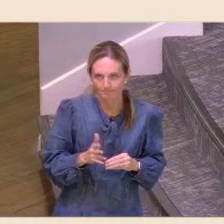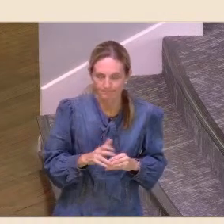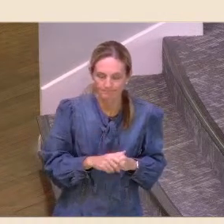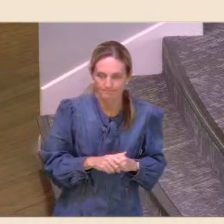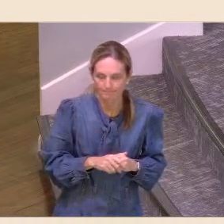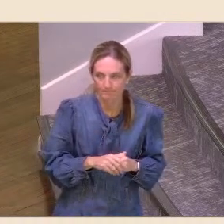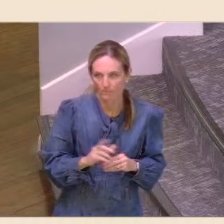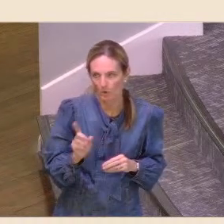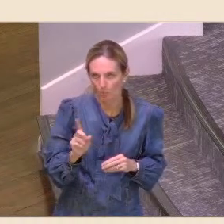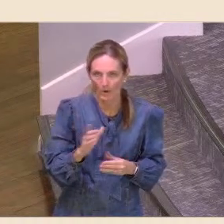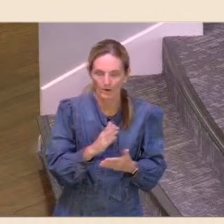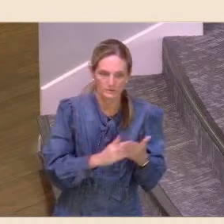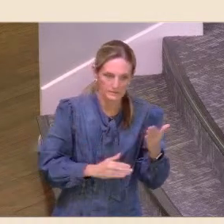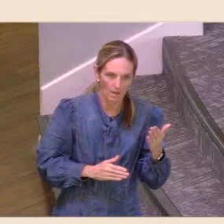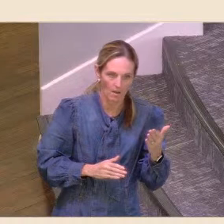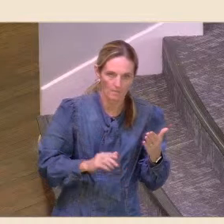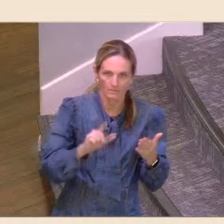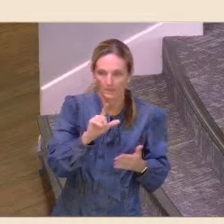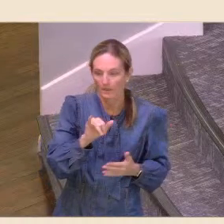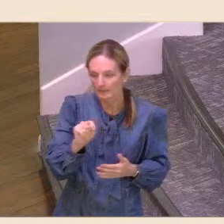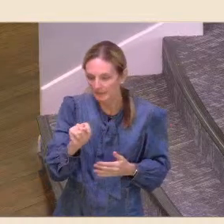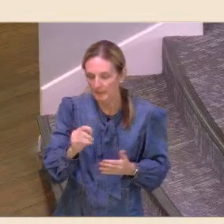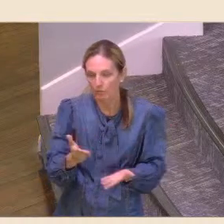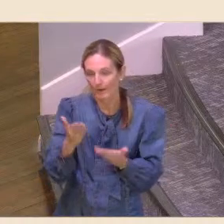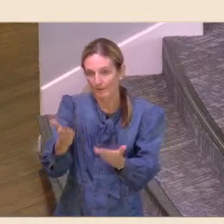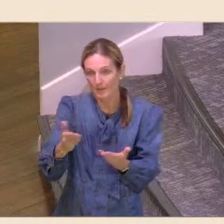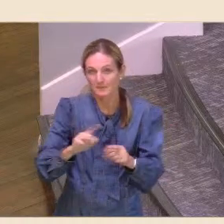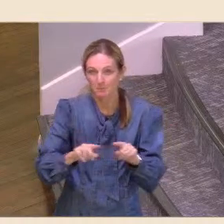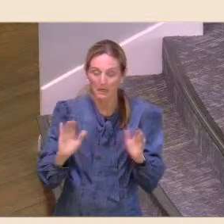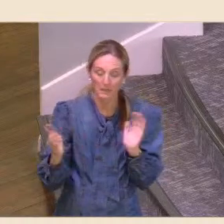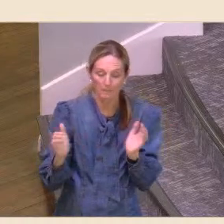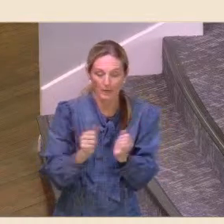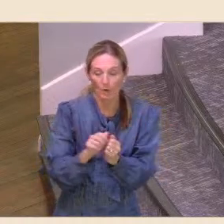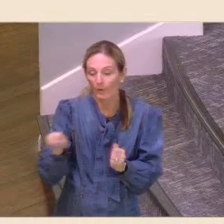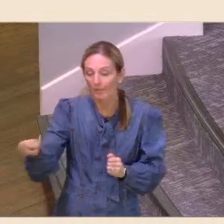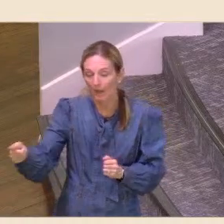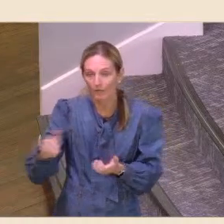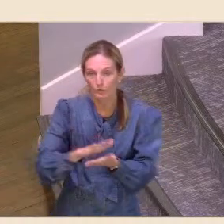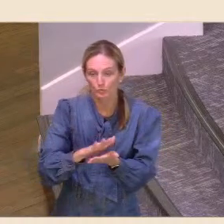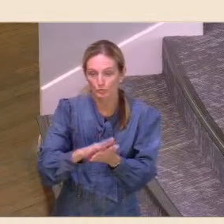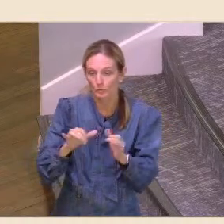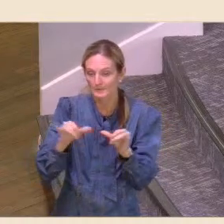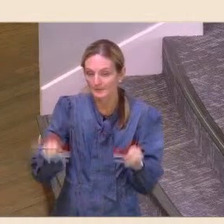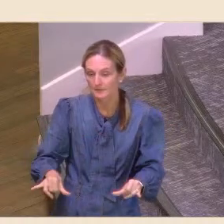where some literature would recommend, but comparatively to other school systems, we do fund them very well.